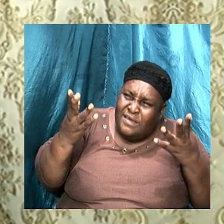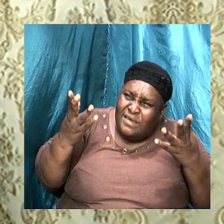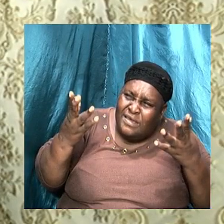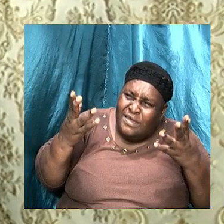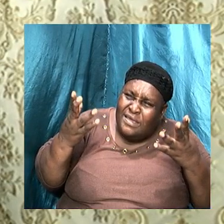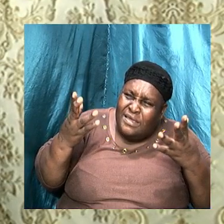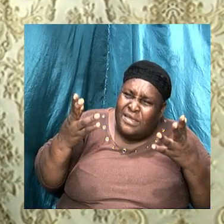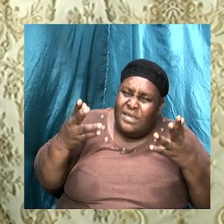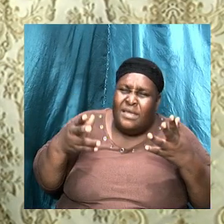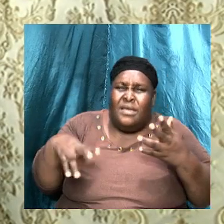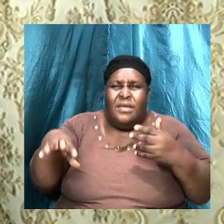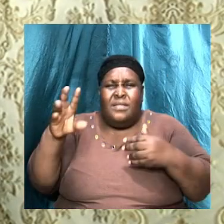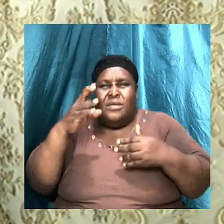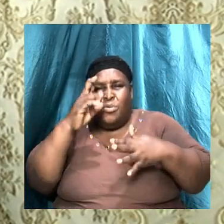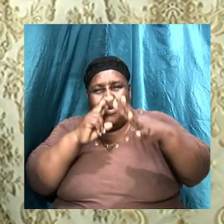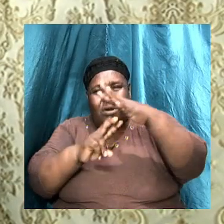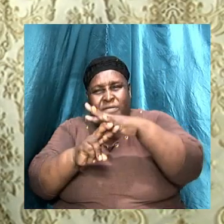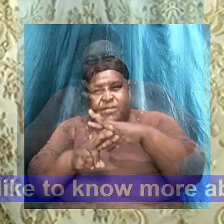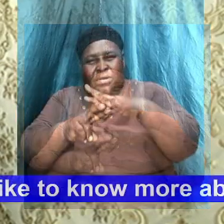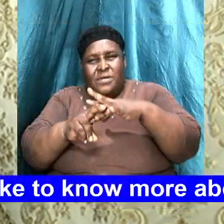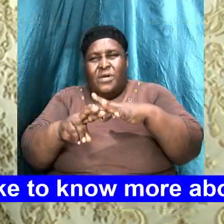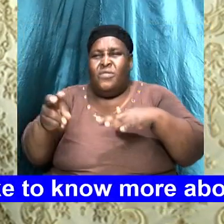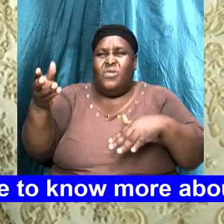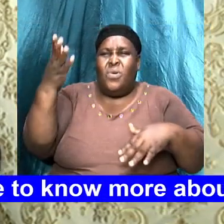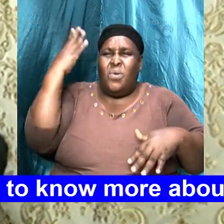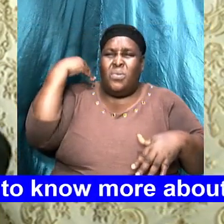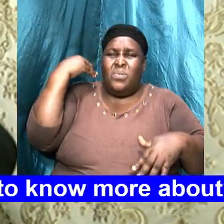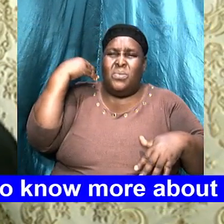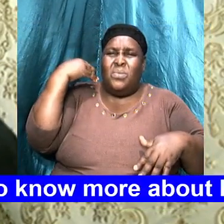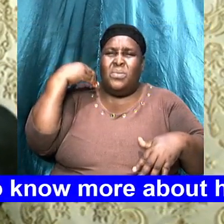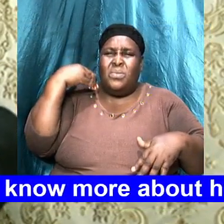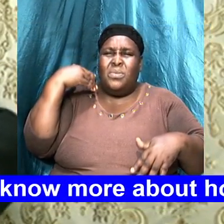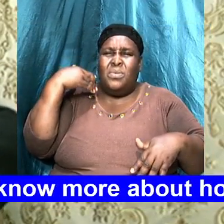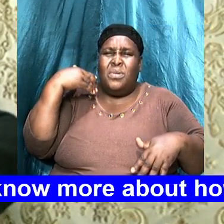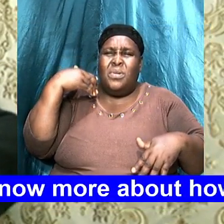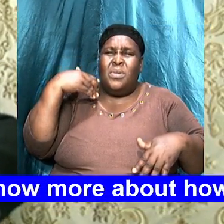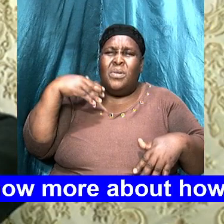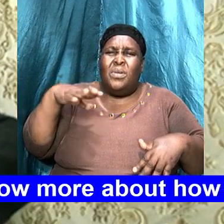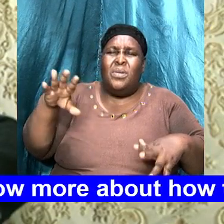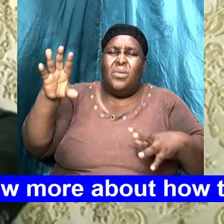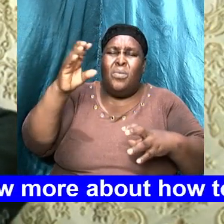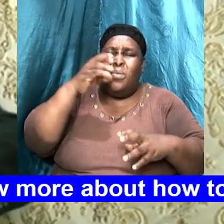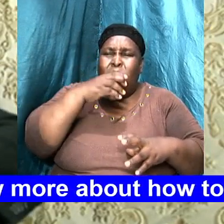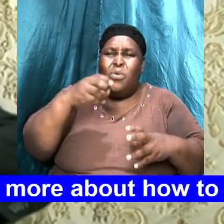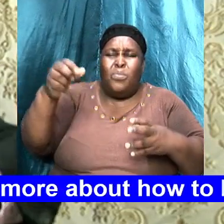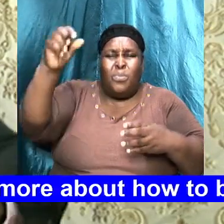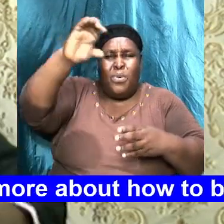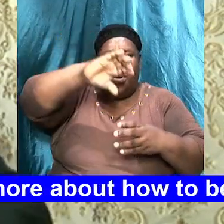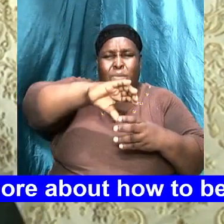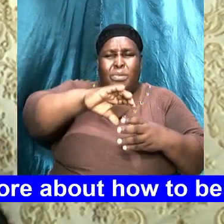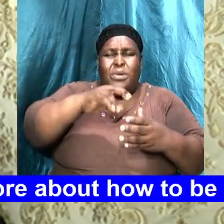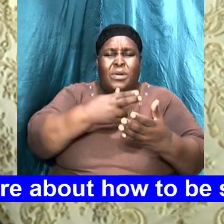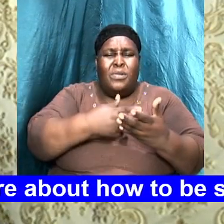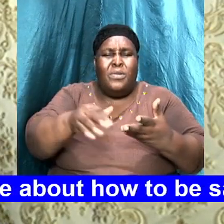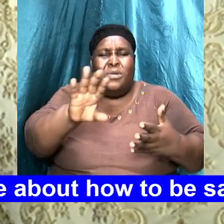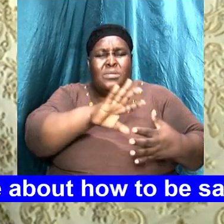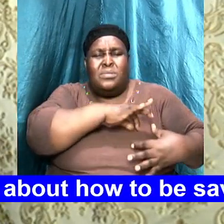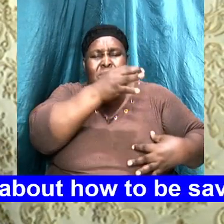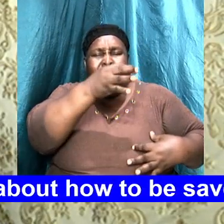about the outpouring of the Holy Ghost they wanted a time they wanted to know when this would happen